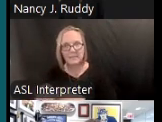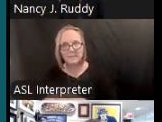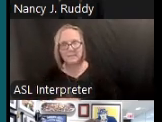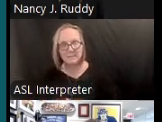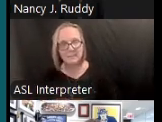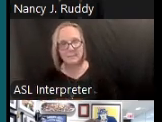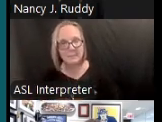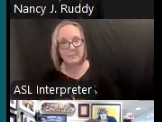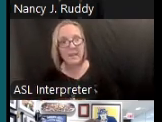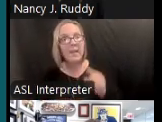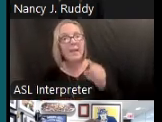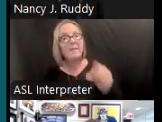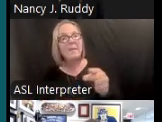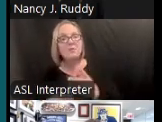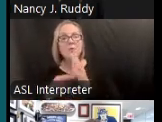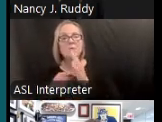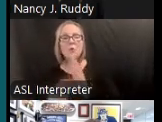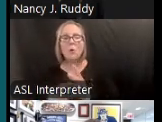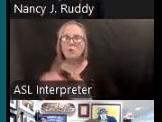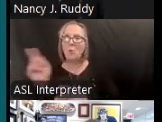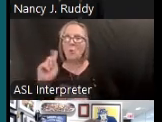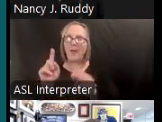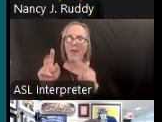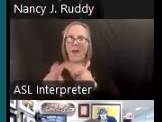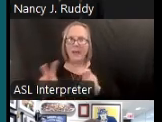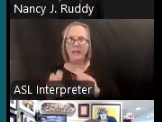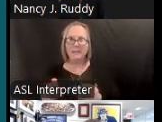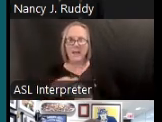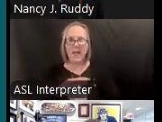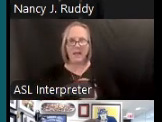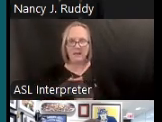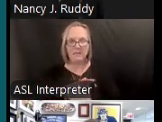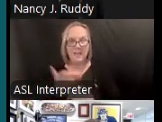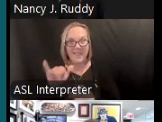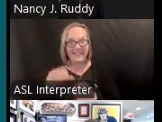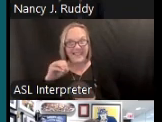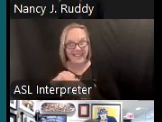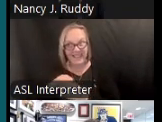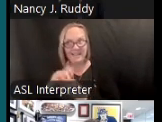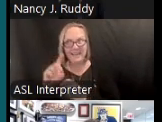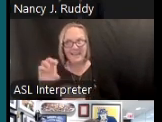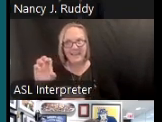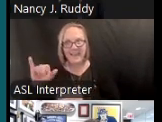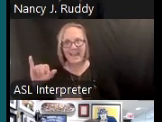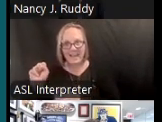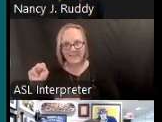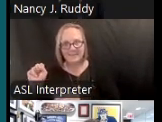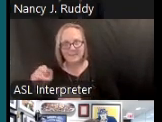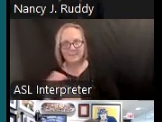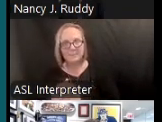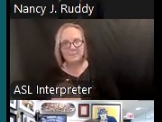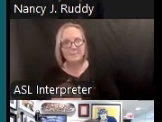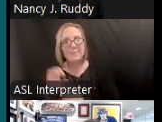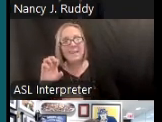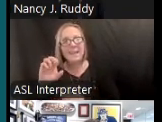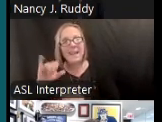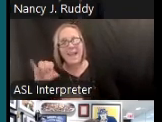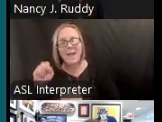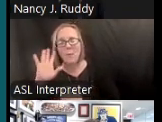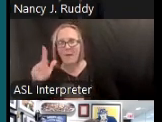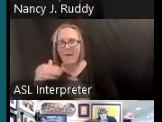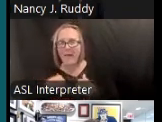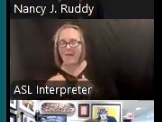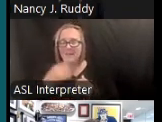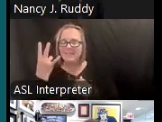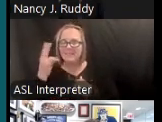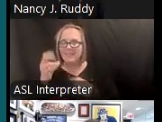This slide presents the areas of analysis that we will cover in the draft EIS. The EIS will provide impact studies for all